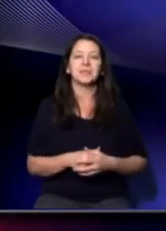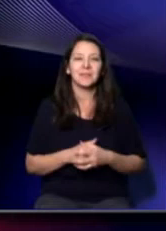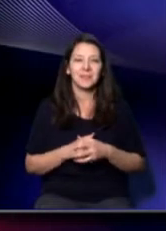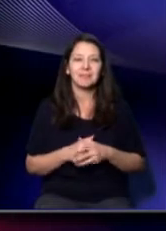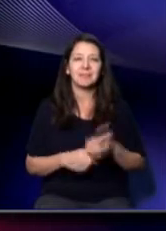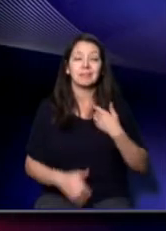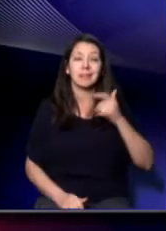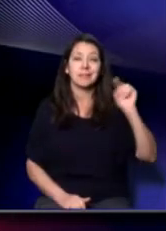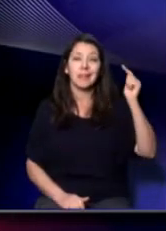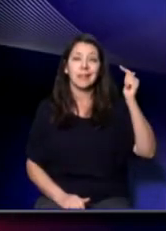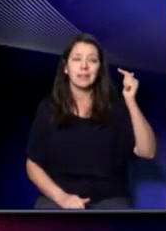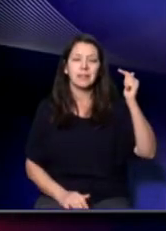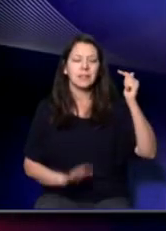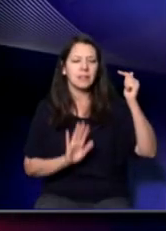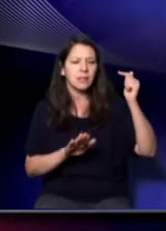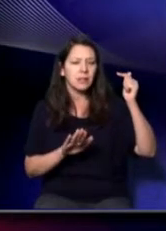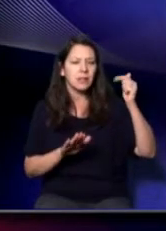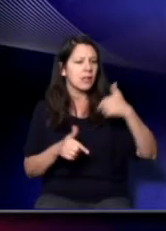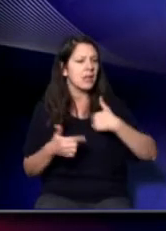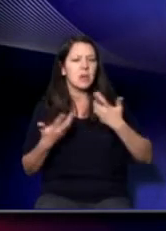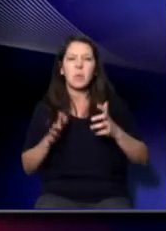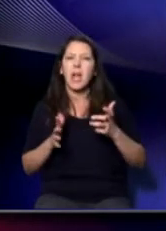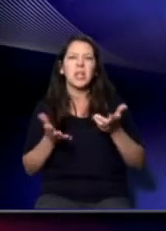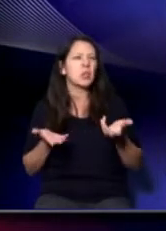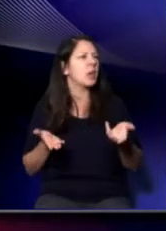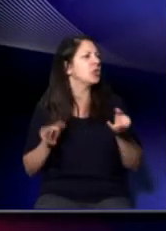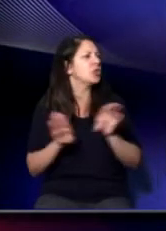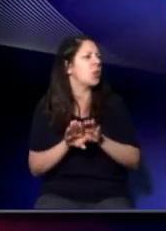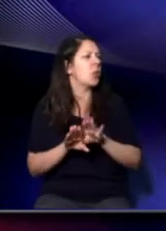I second. I don't want to adjourn the meeting.